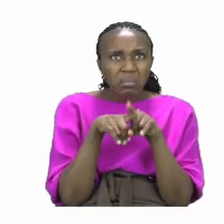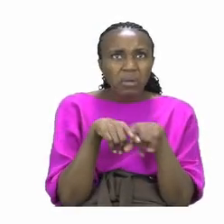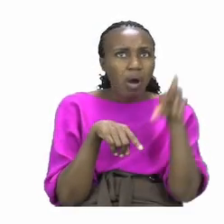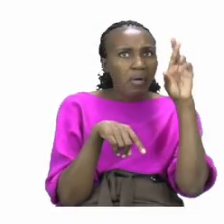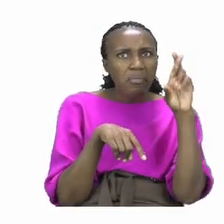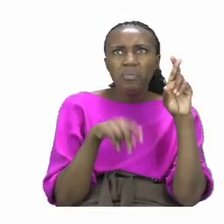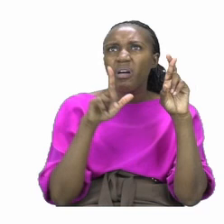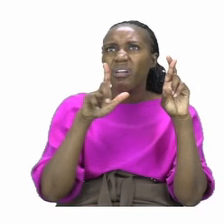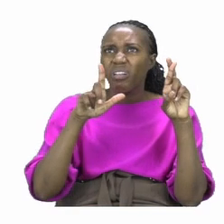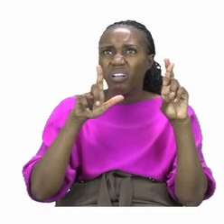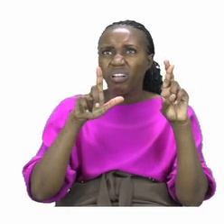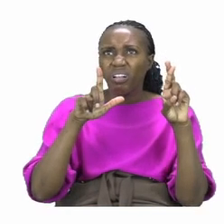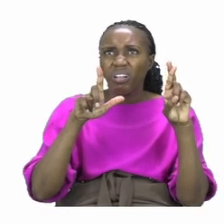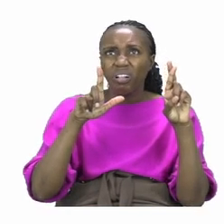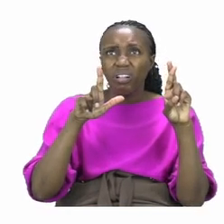Rose.